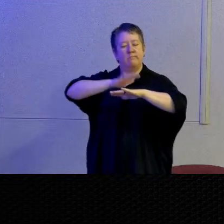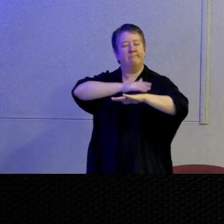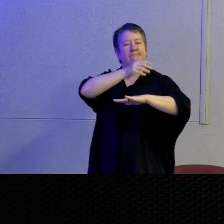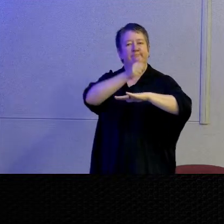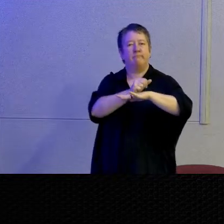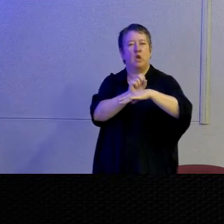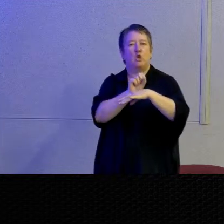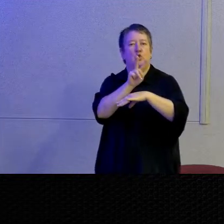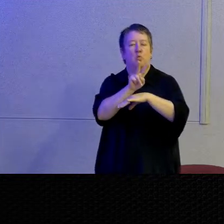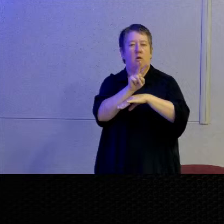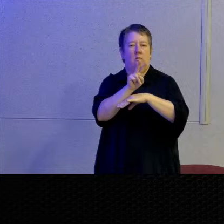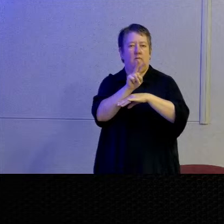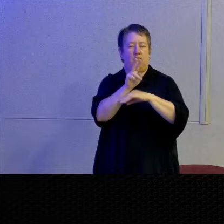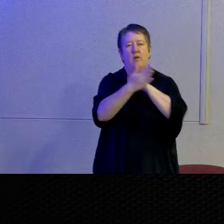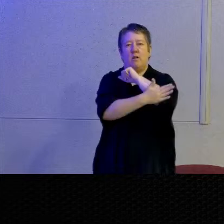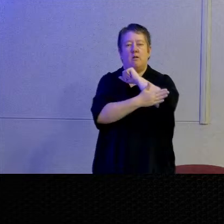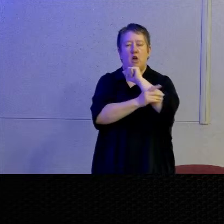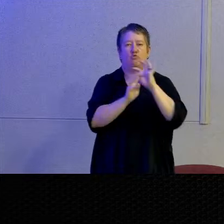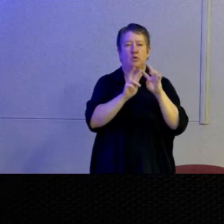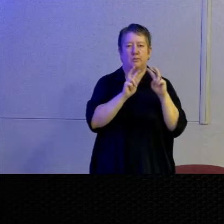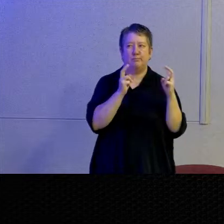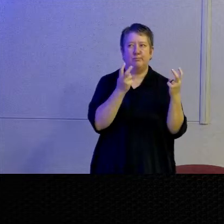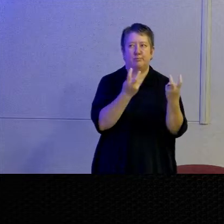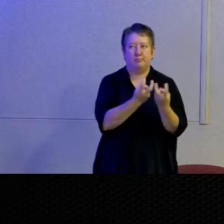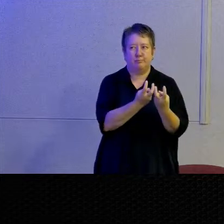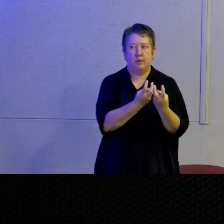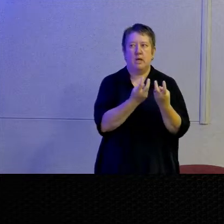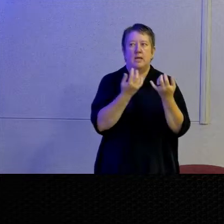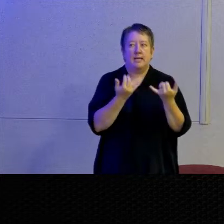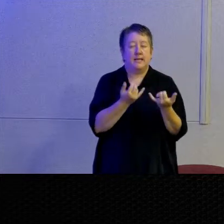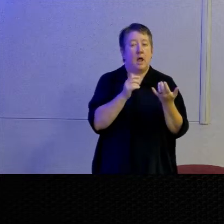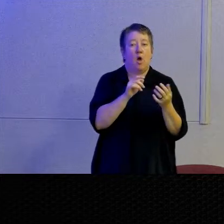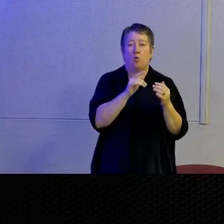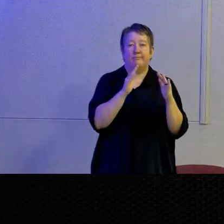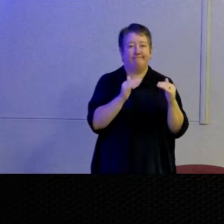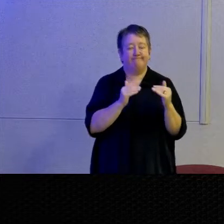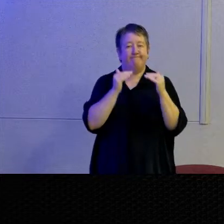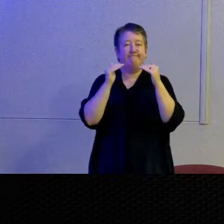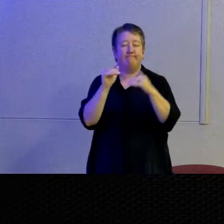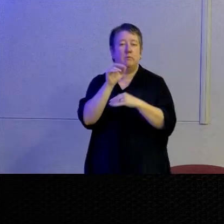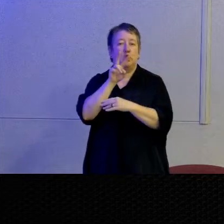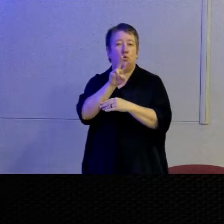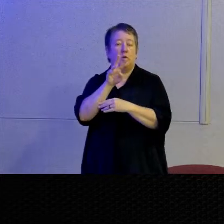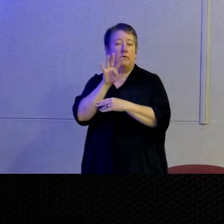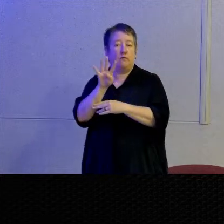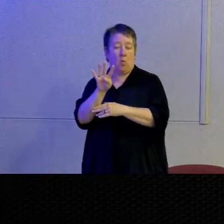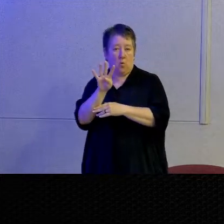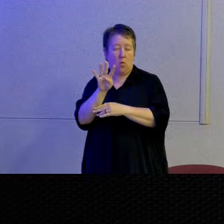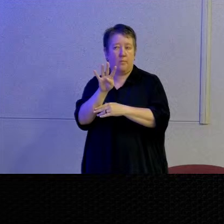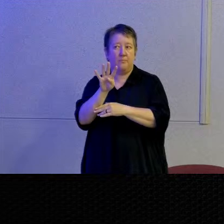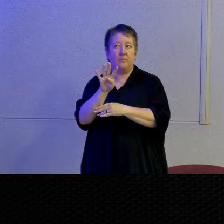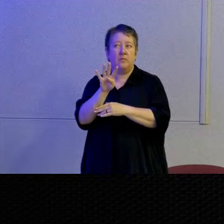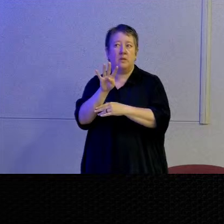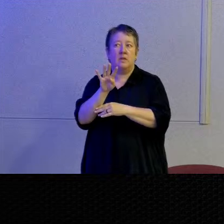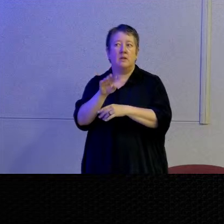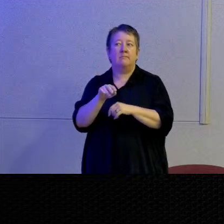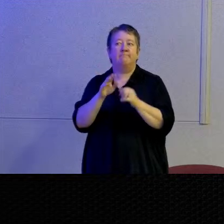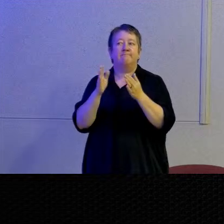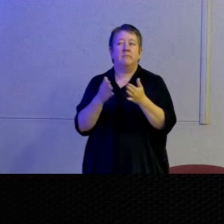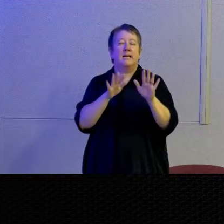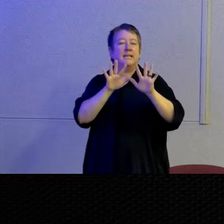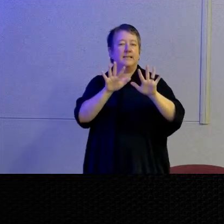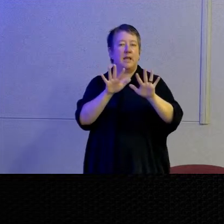We're now up to 24. Estonia joined last year to make it up from 23. 10 associate member